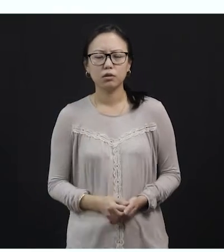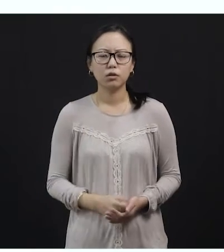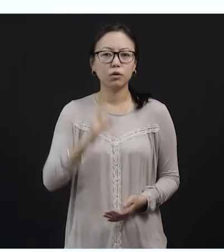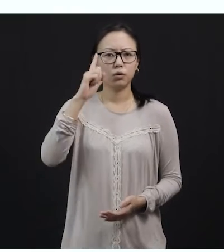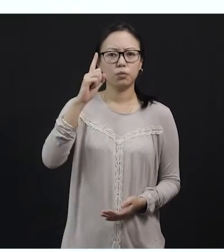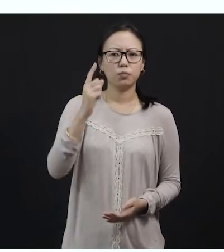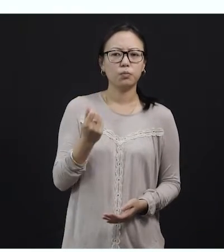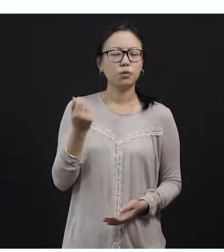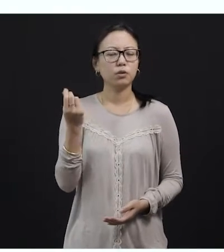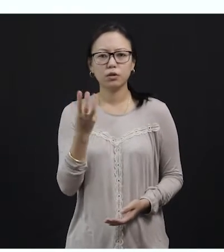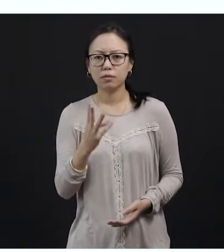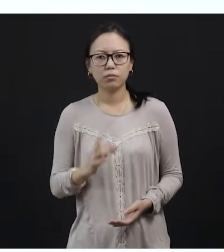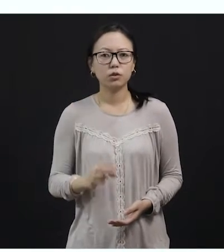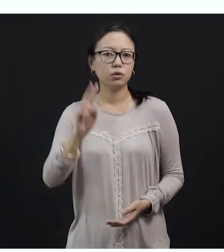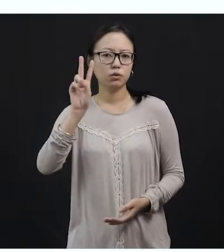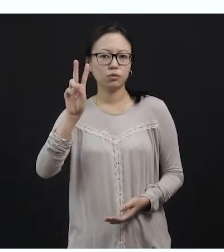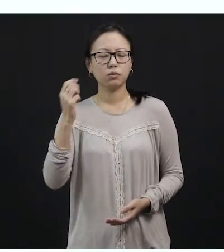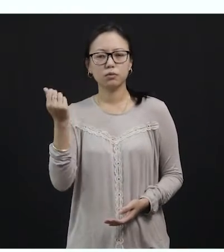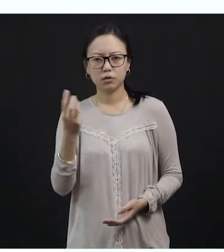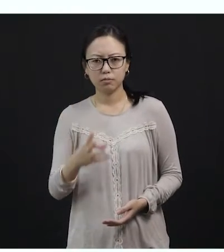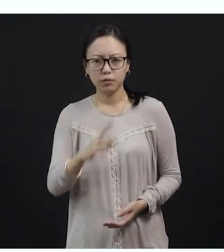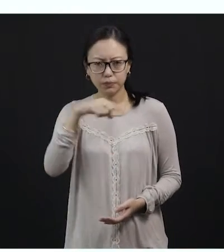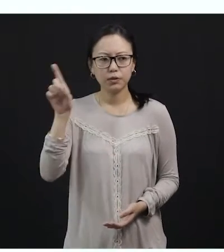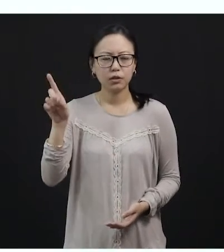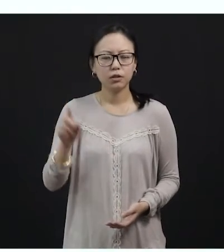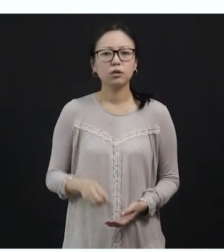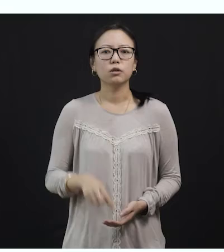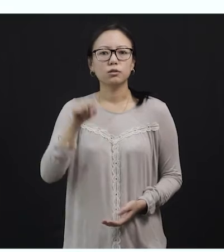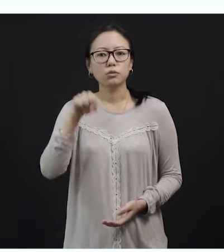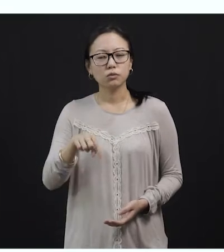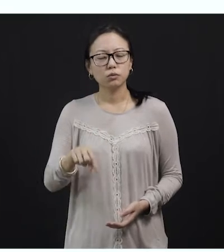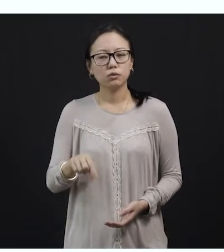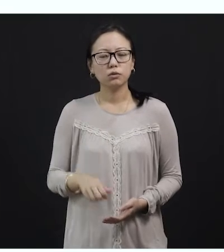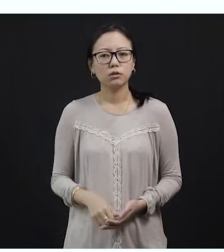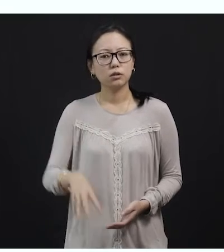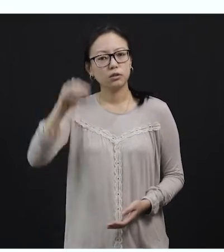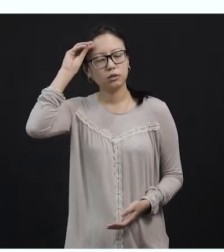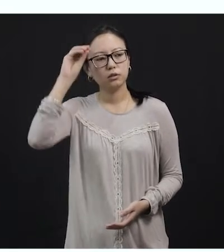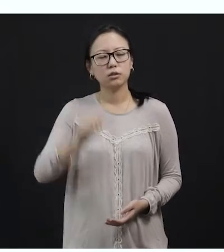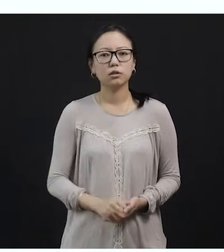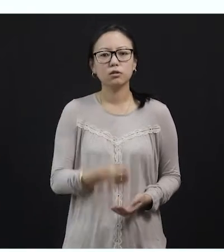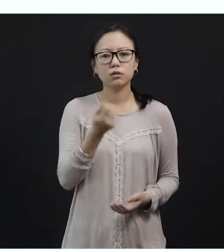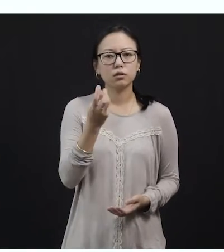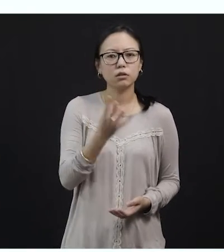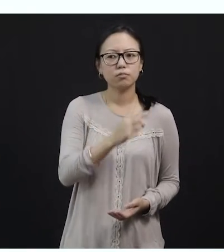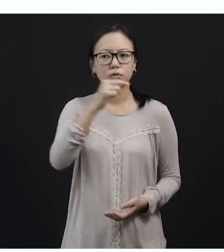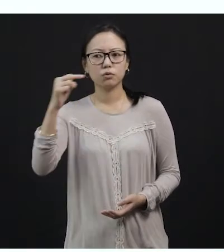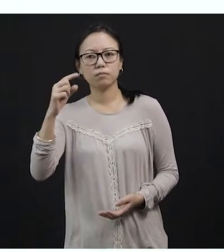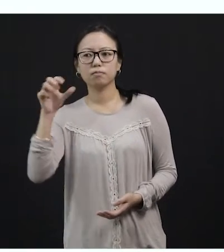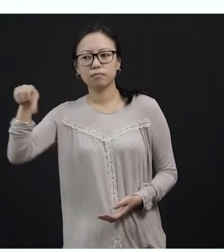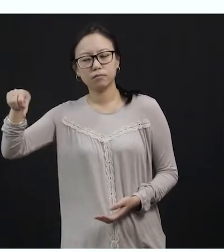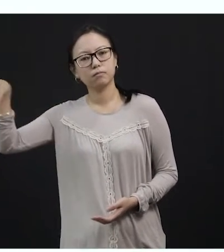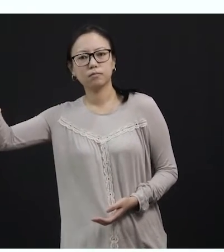numbers. Now, today we will study about numbers up to 99. So to begin with, let us